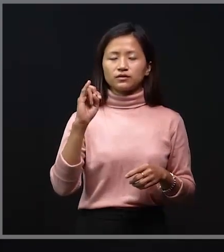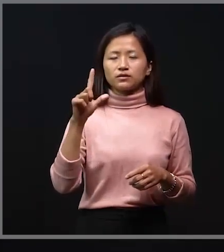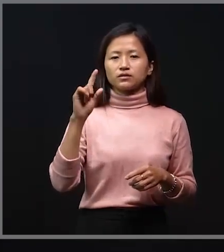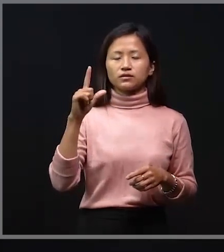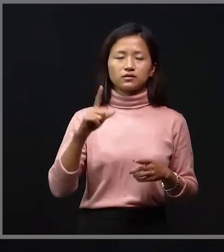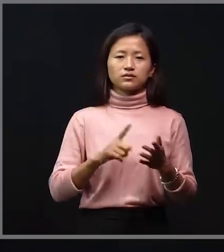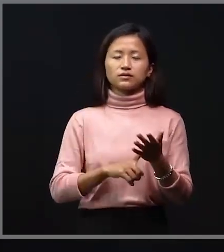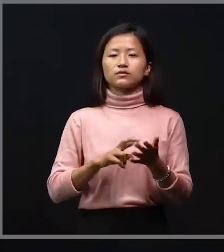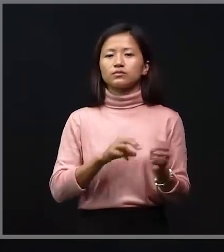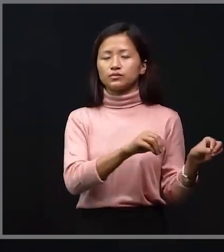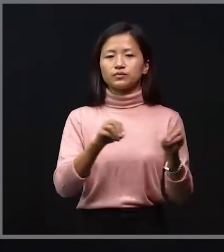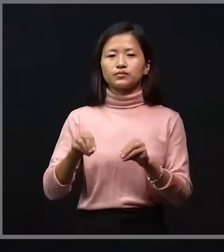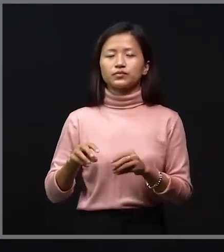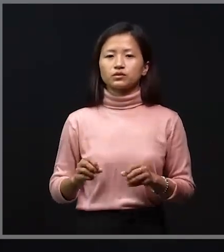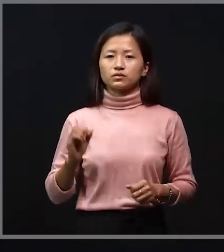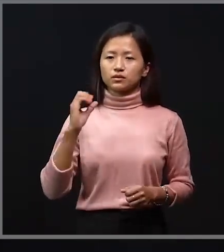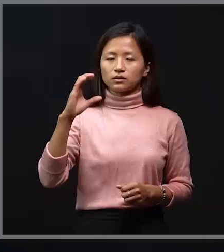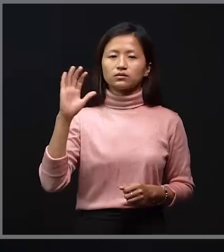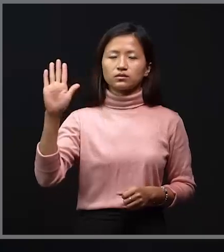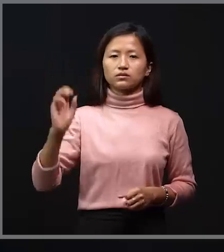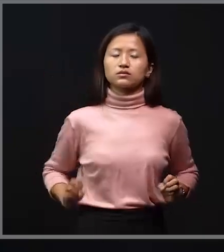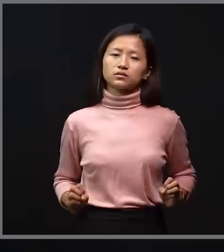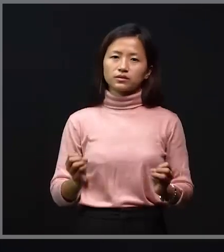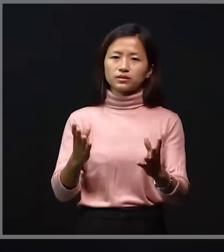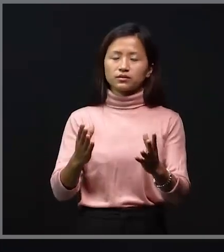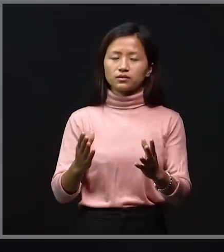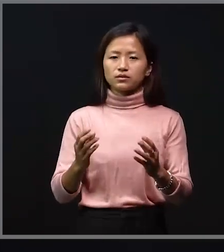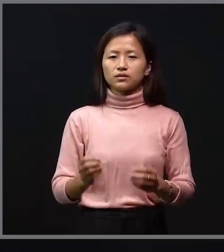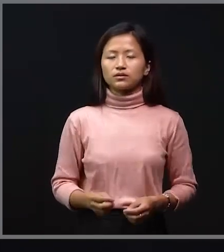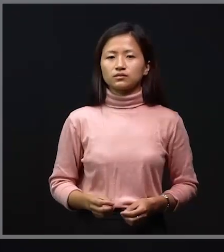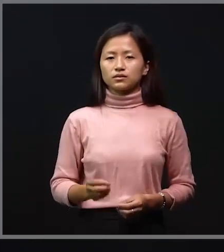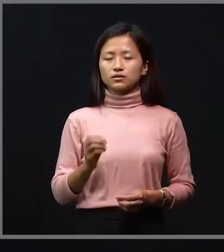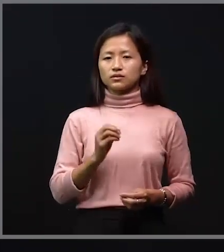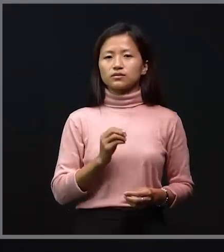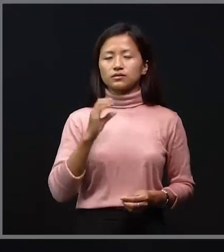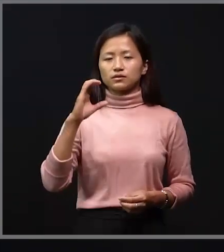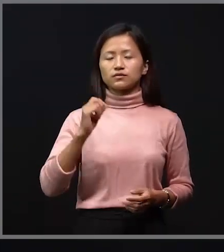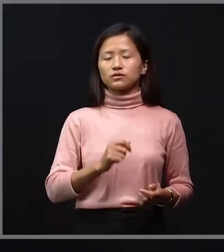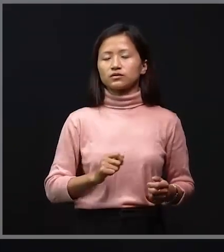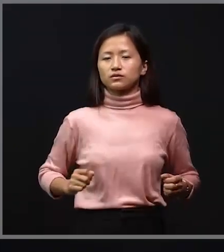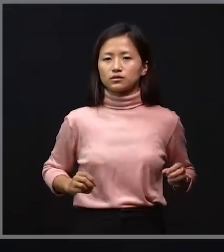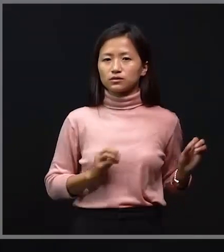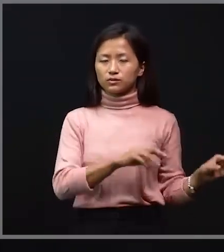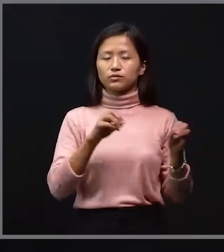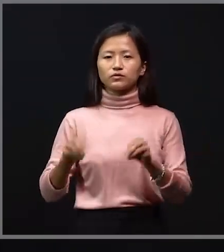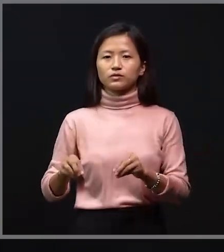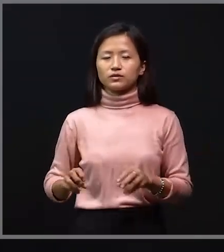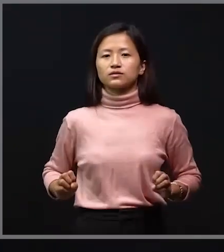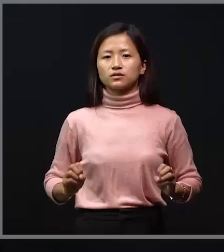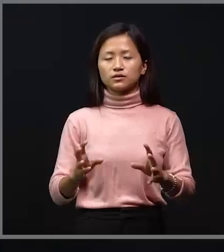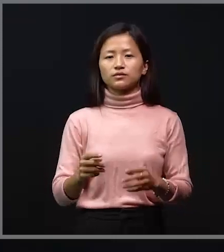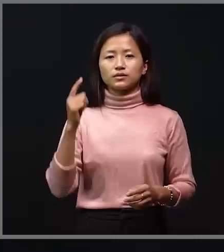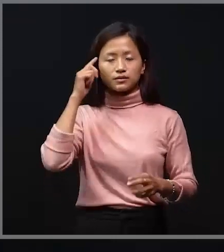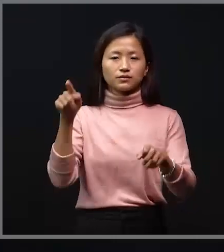and the Congress, they again started. And then this civil disobedience movement, again it came to an end because of the